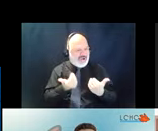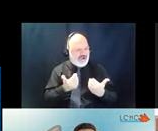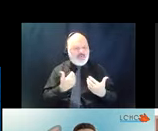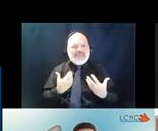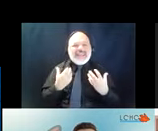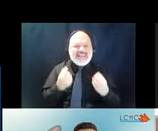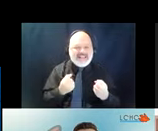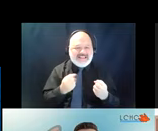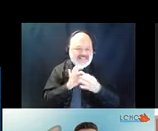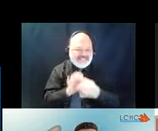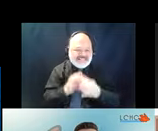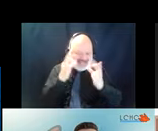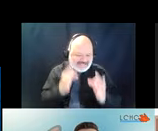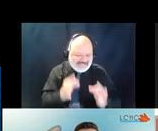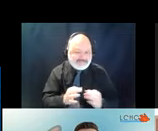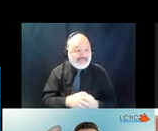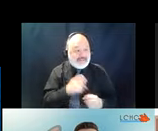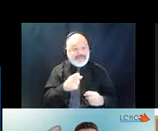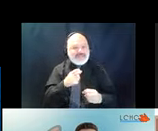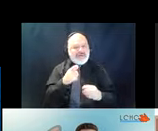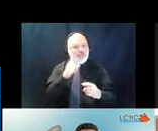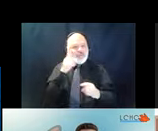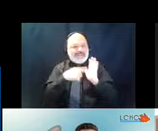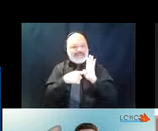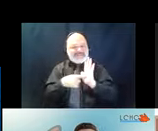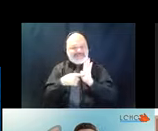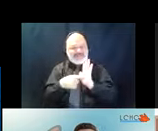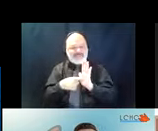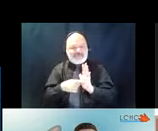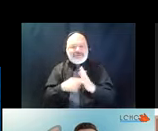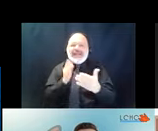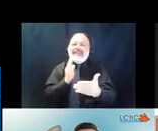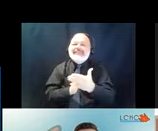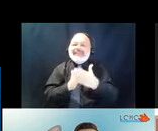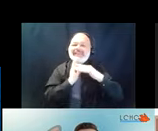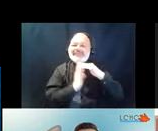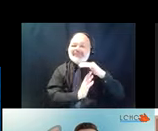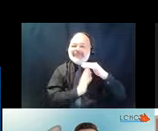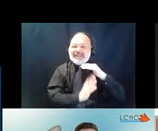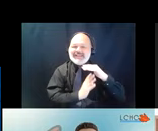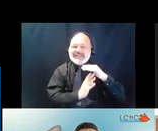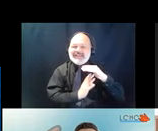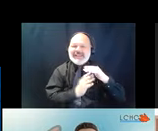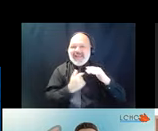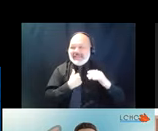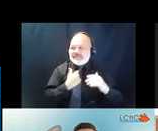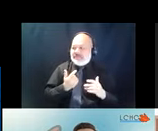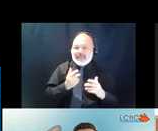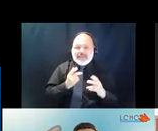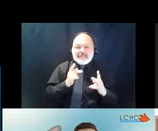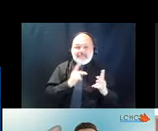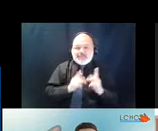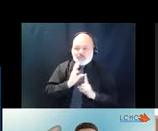So one example that I'll walk you through is anti-immigrant sentiment has created a